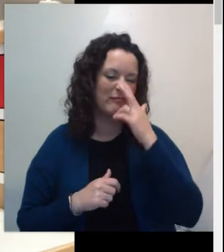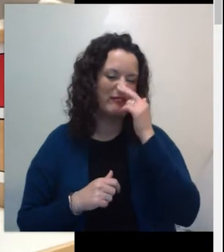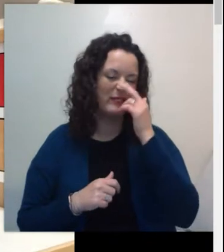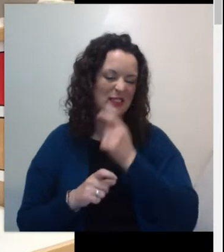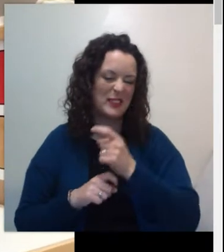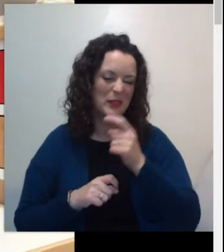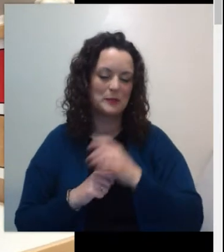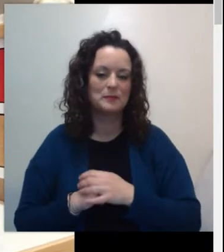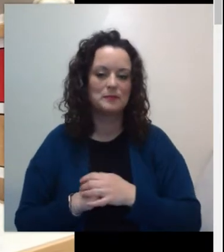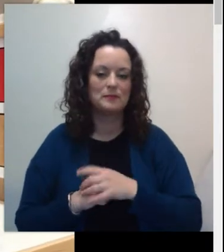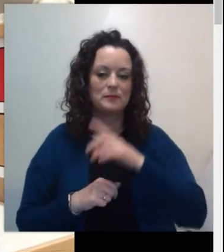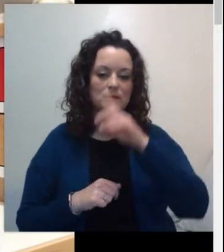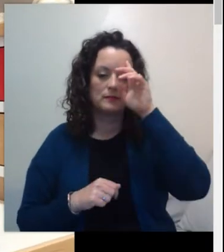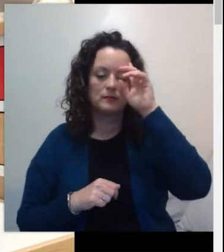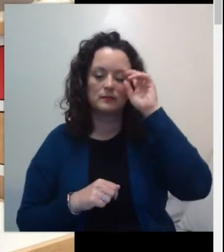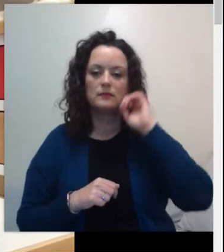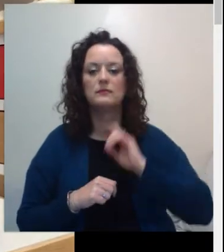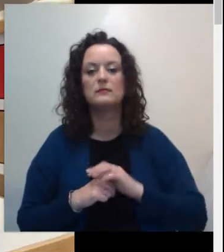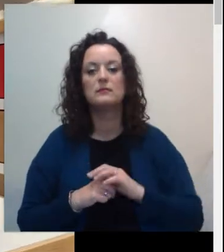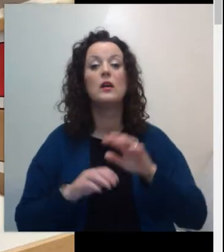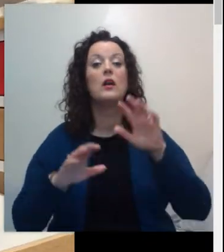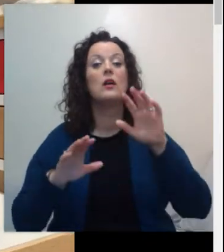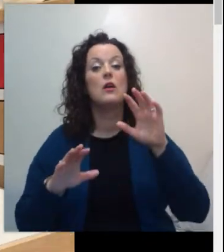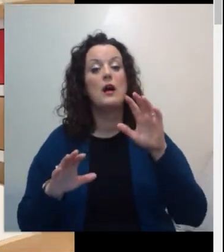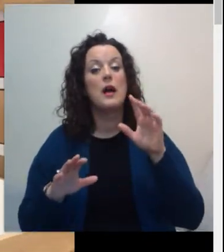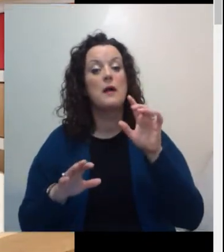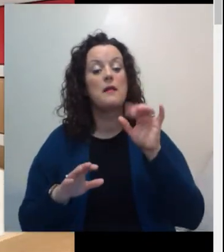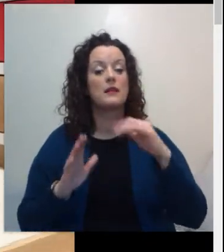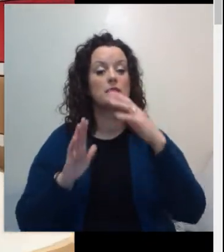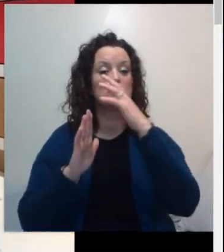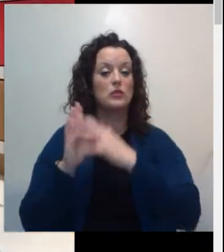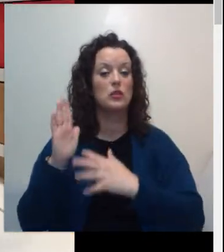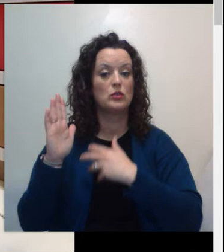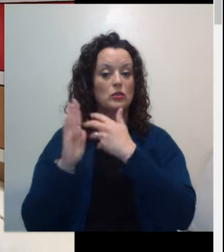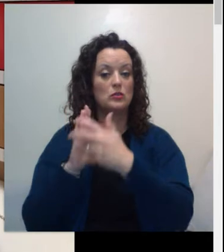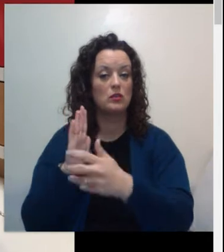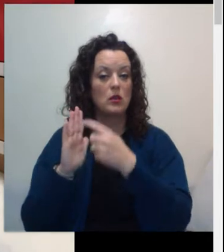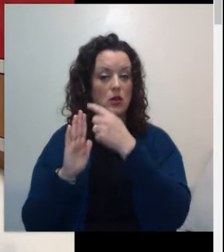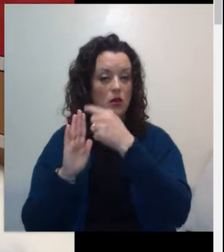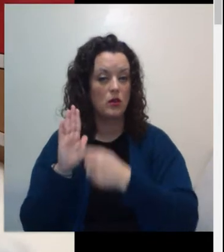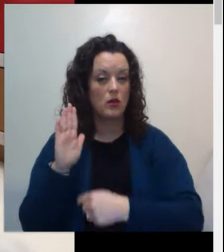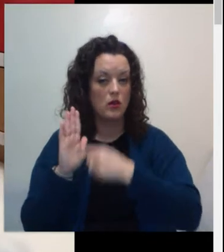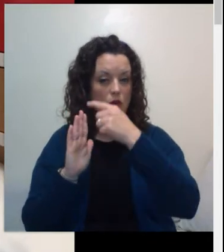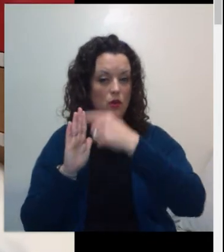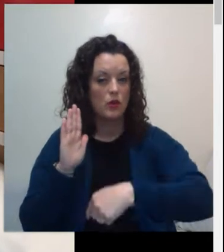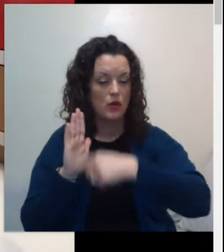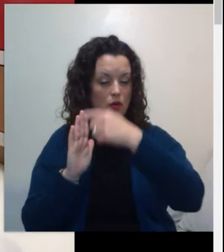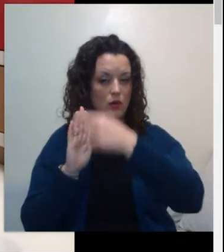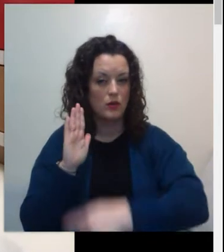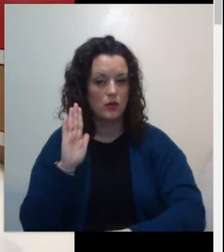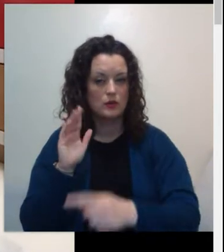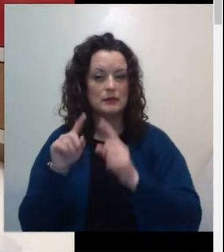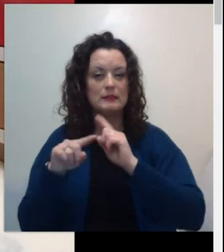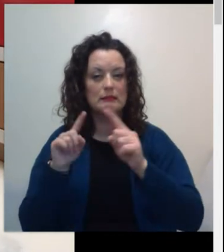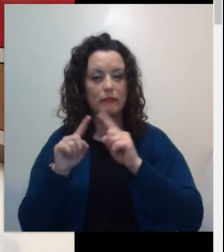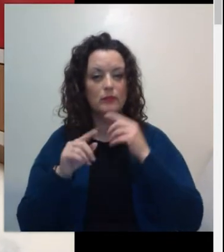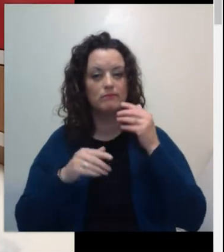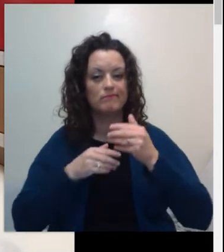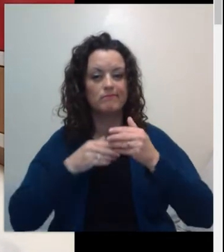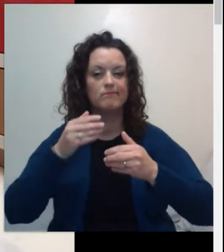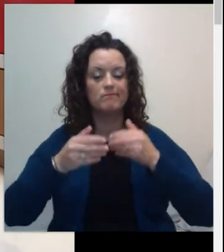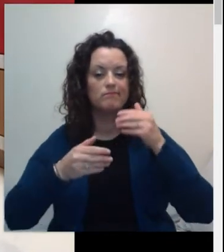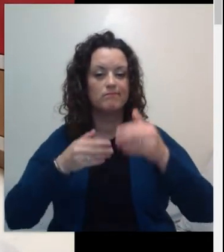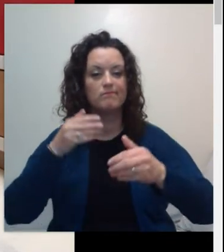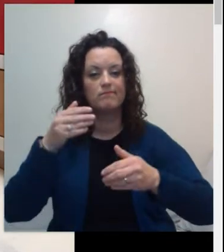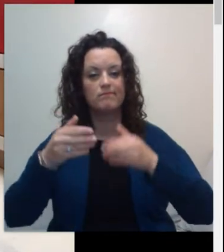then, here is the chart of all the different steps of those